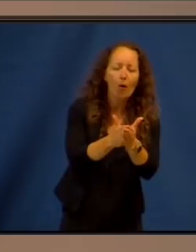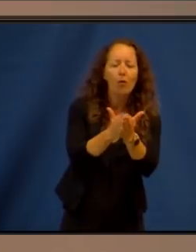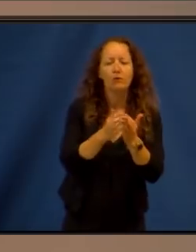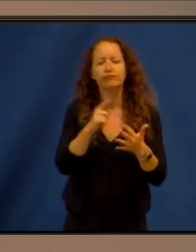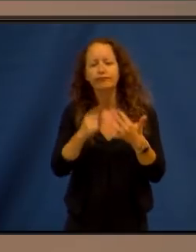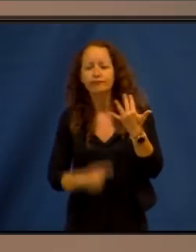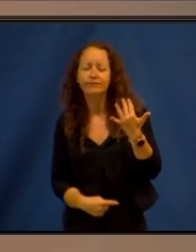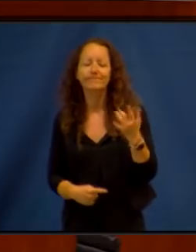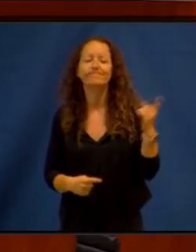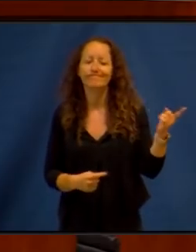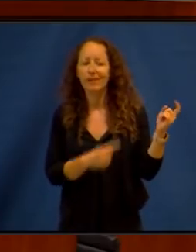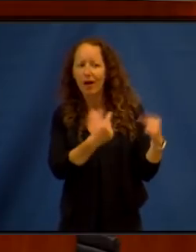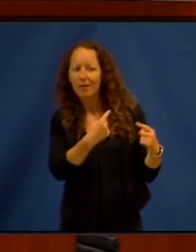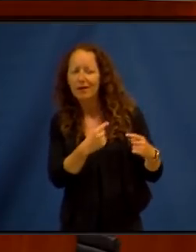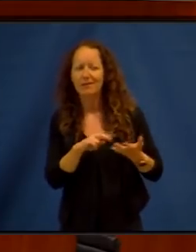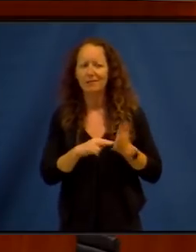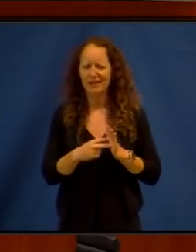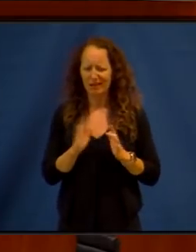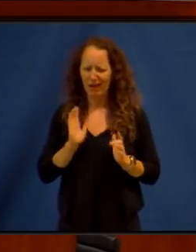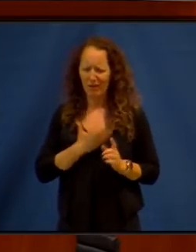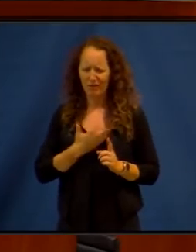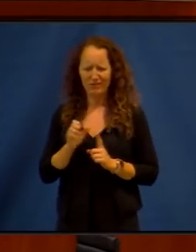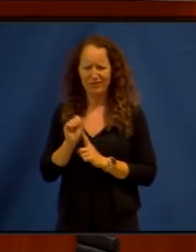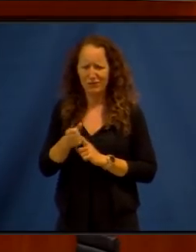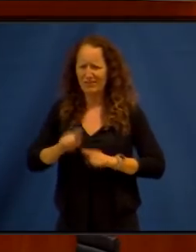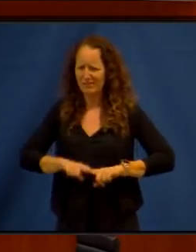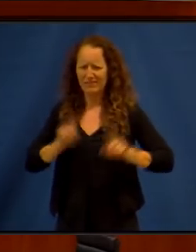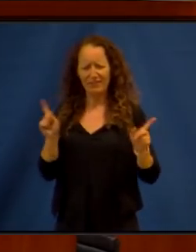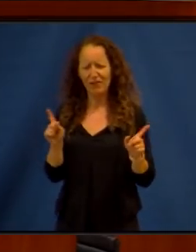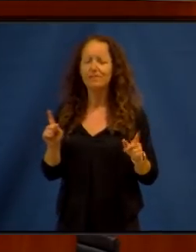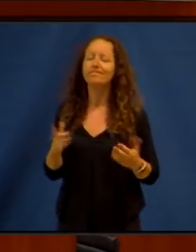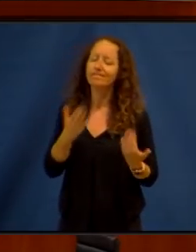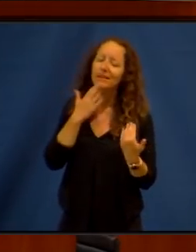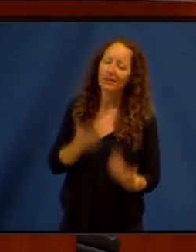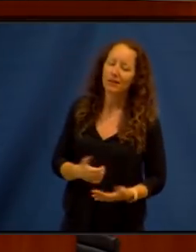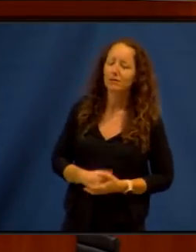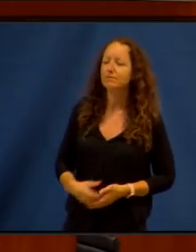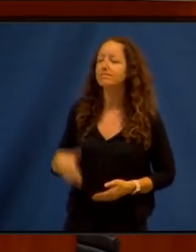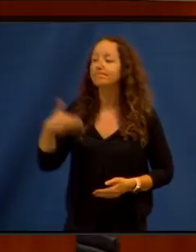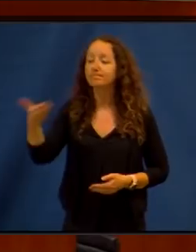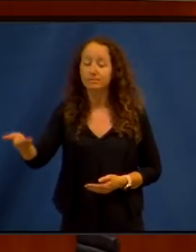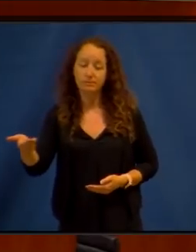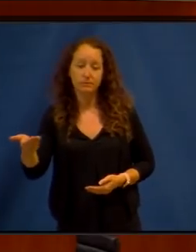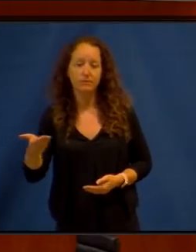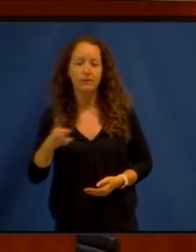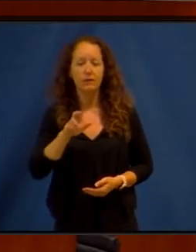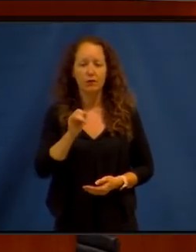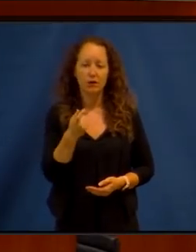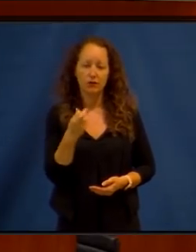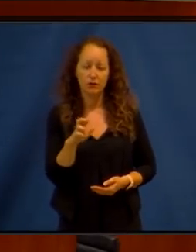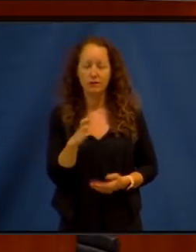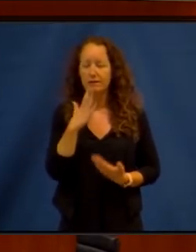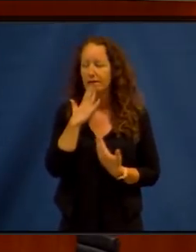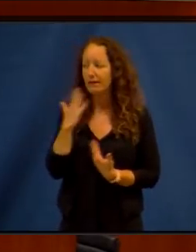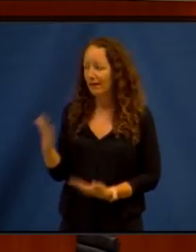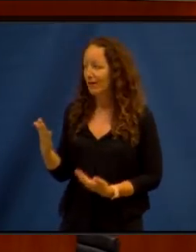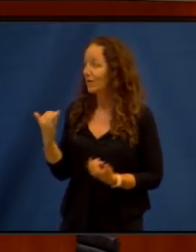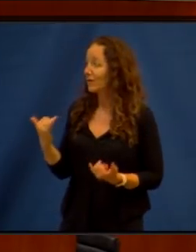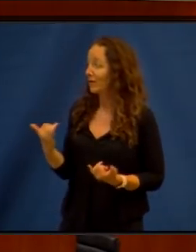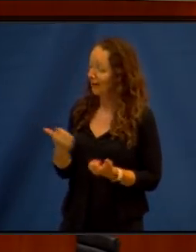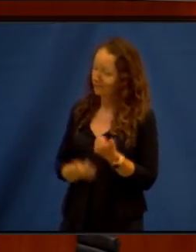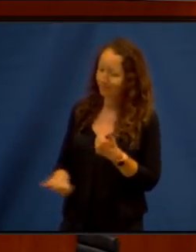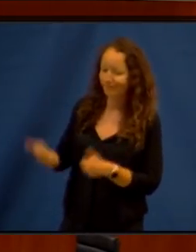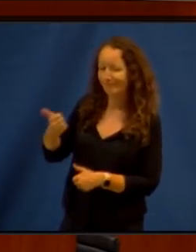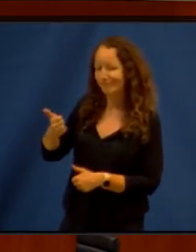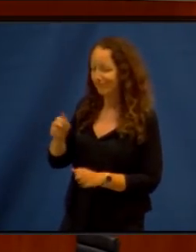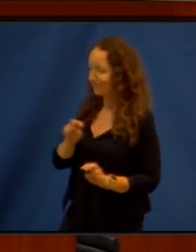Okay, thank you. All right, thank you very much, Chairman Bishop. And the kind of the woman of the hour at the center